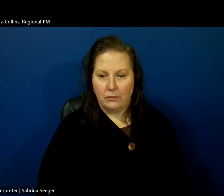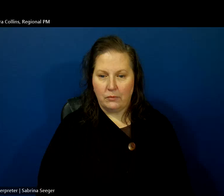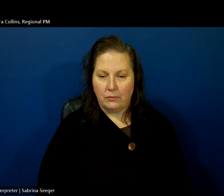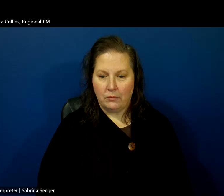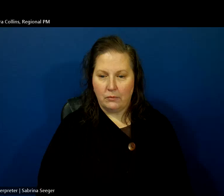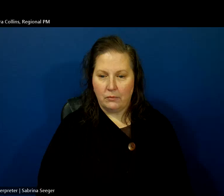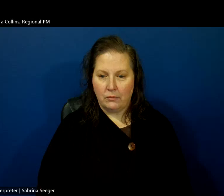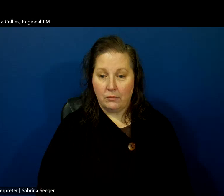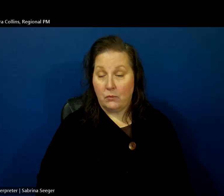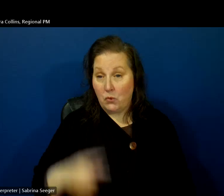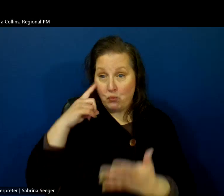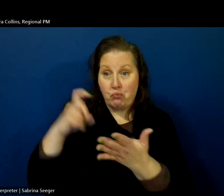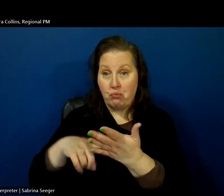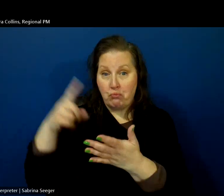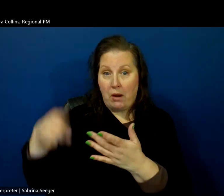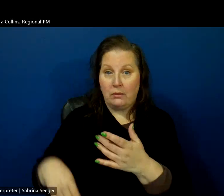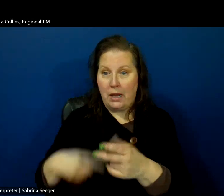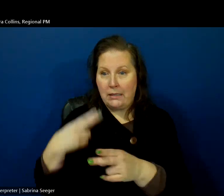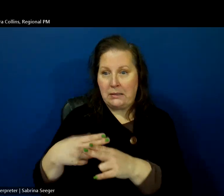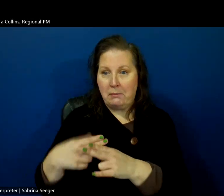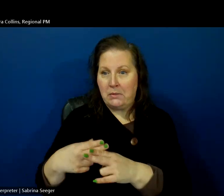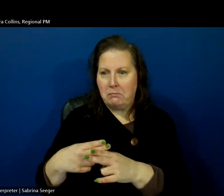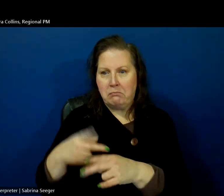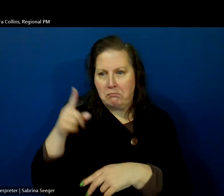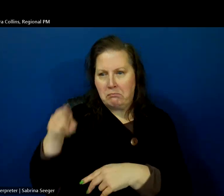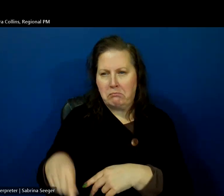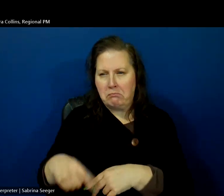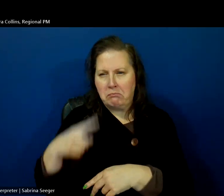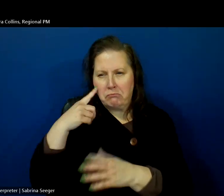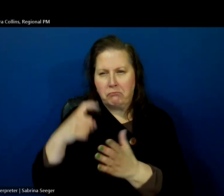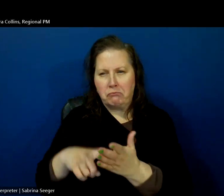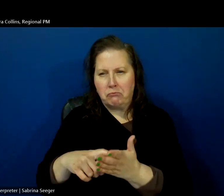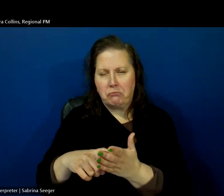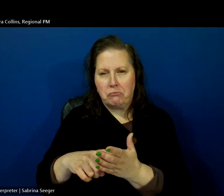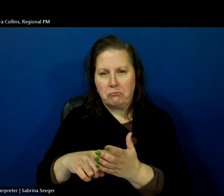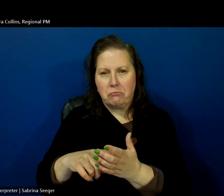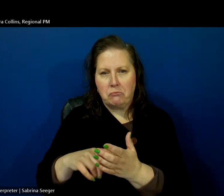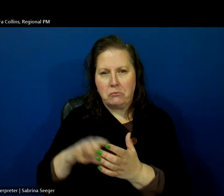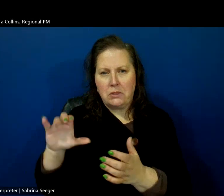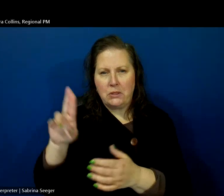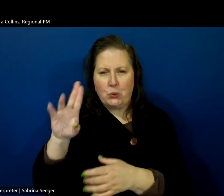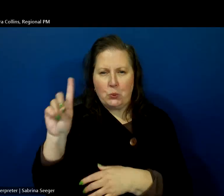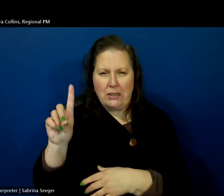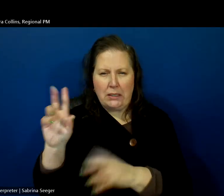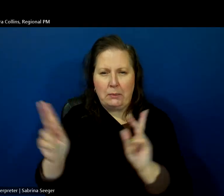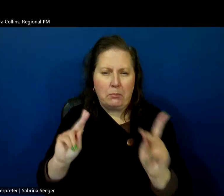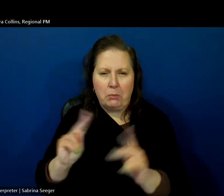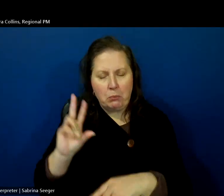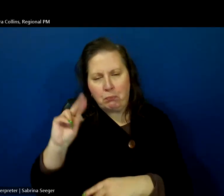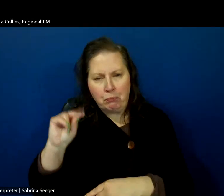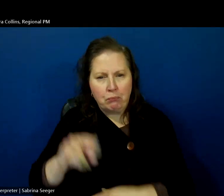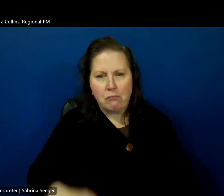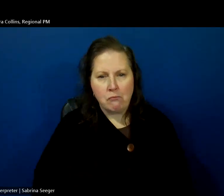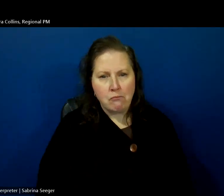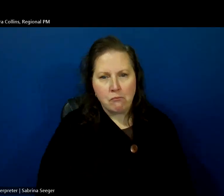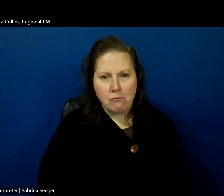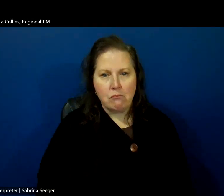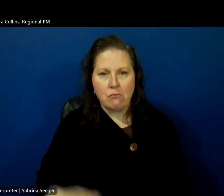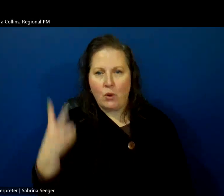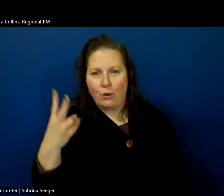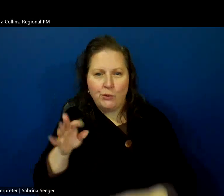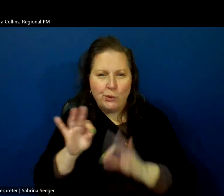No, I don't recognize the name. I don't recognize them as CUD people. I recognize them as 2